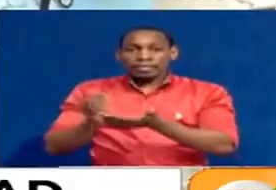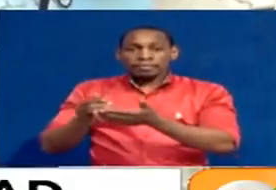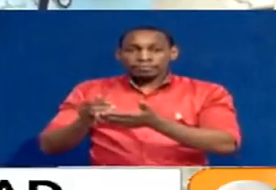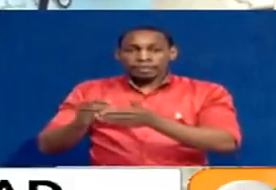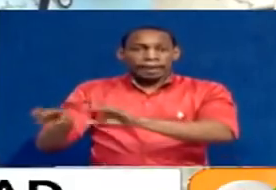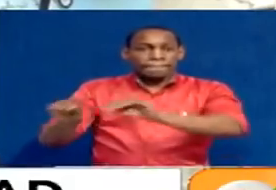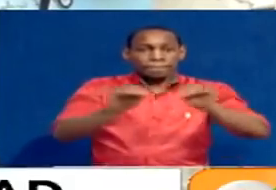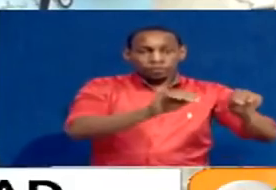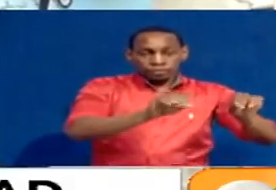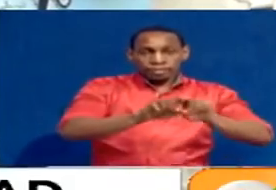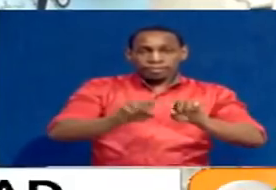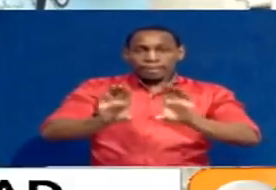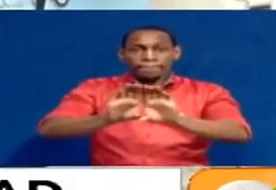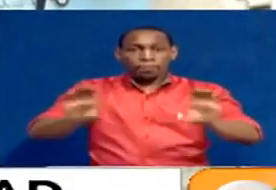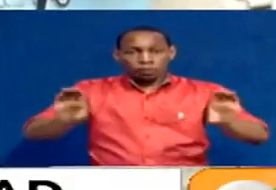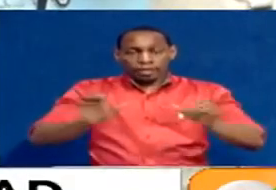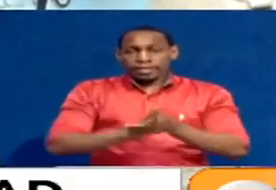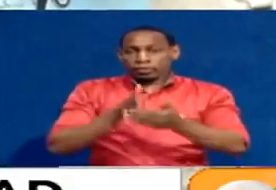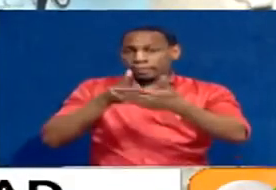same obstruction.